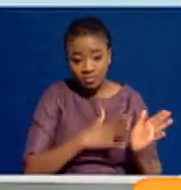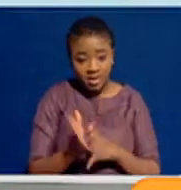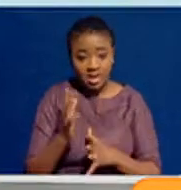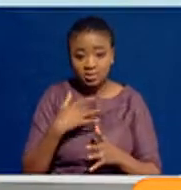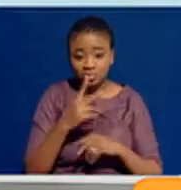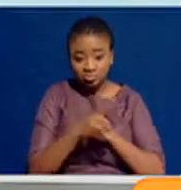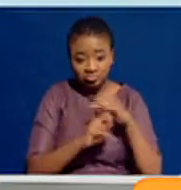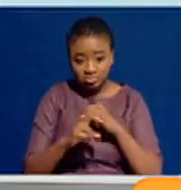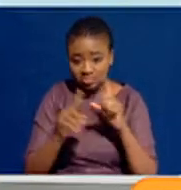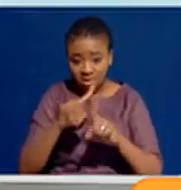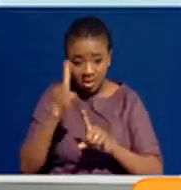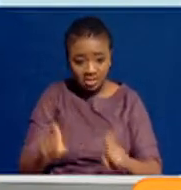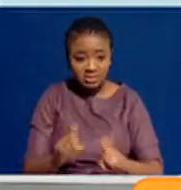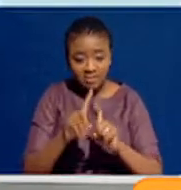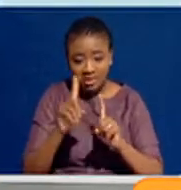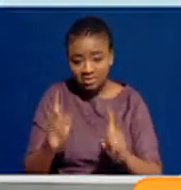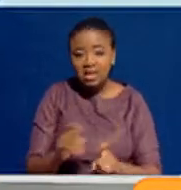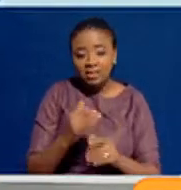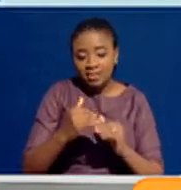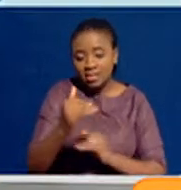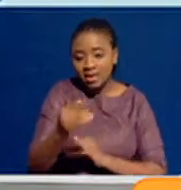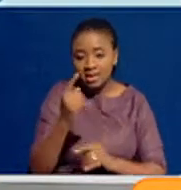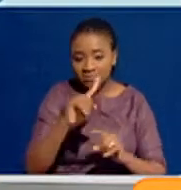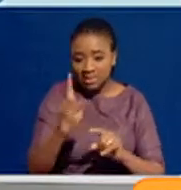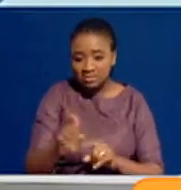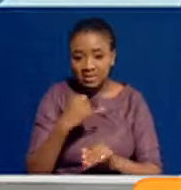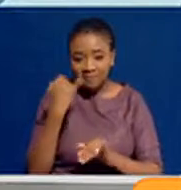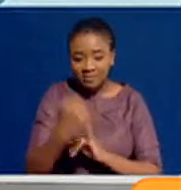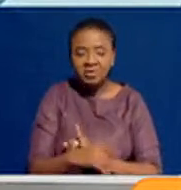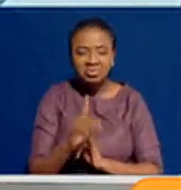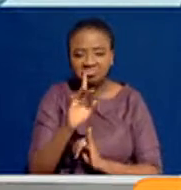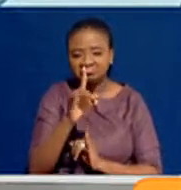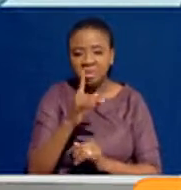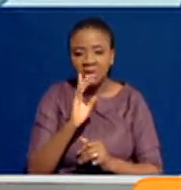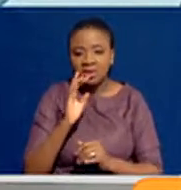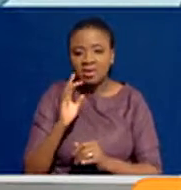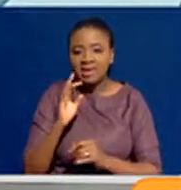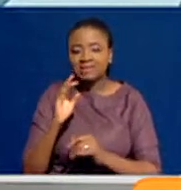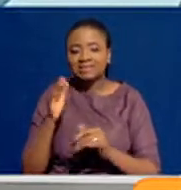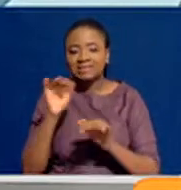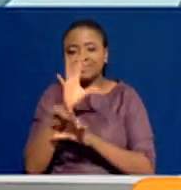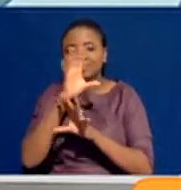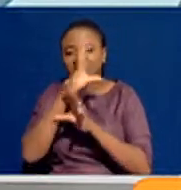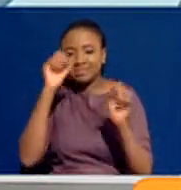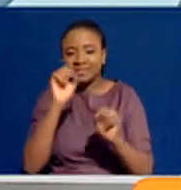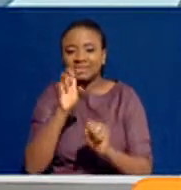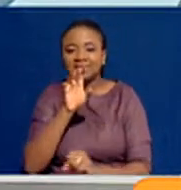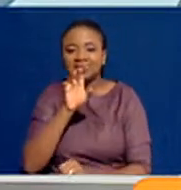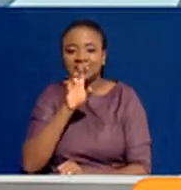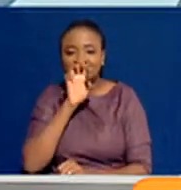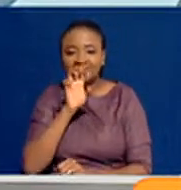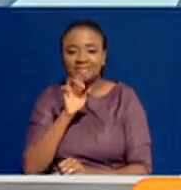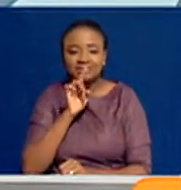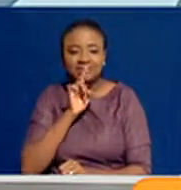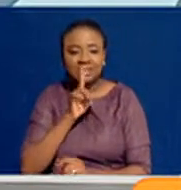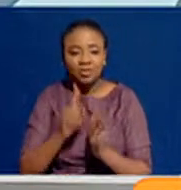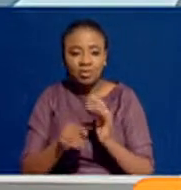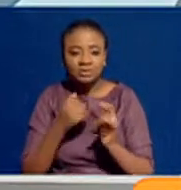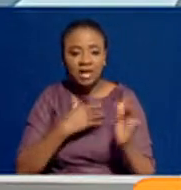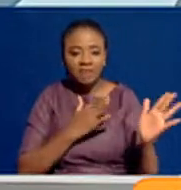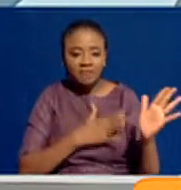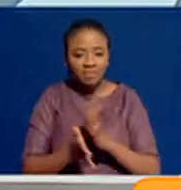exam malpractices in the upcoming national examinations. Deputy President Rigathi Gachagua has announced plans to collaborate